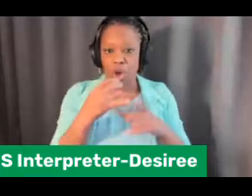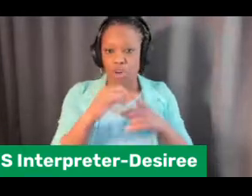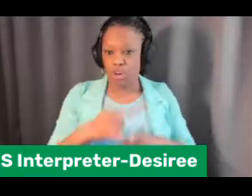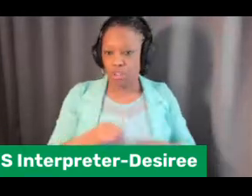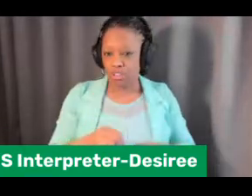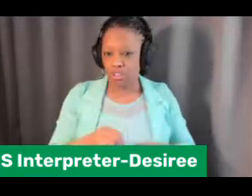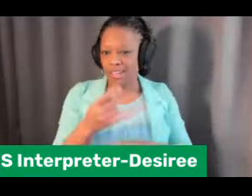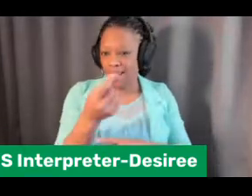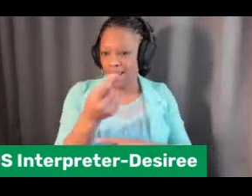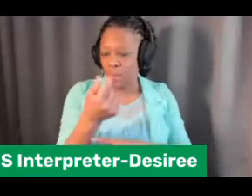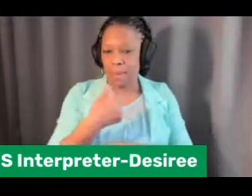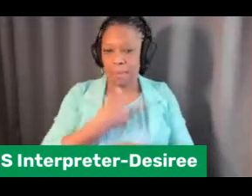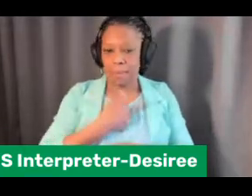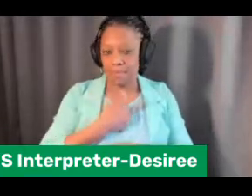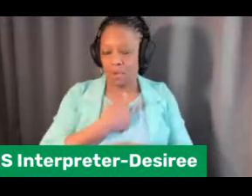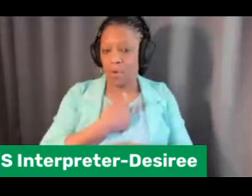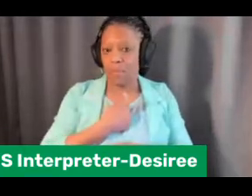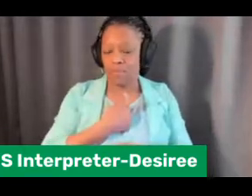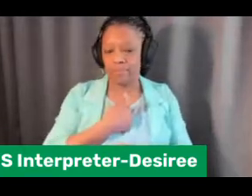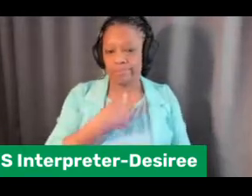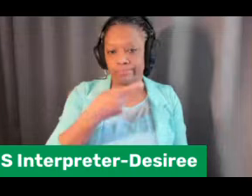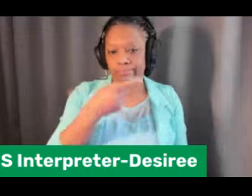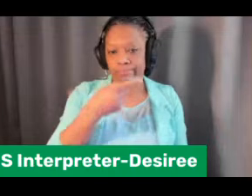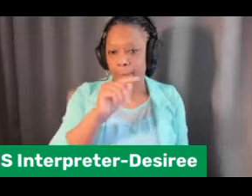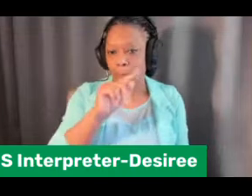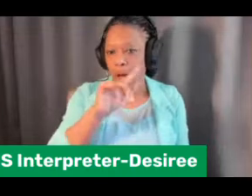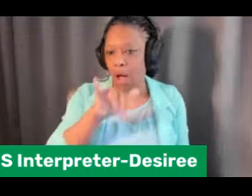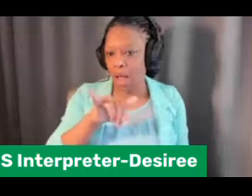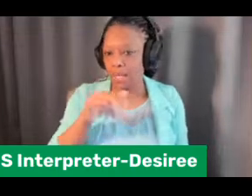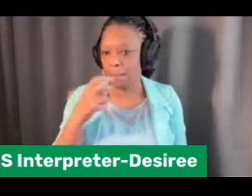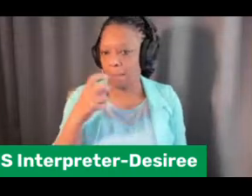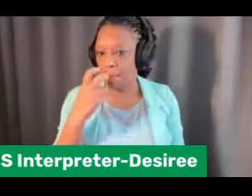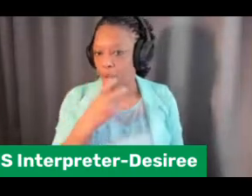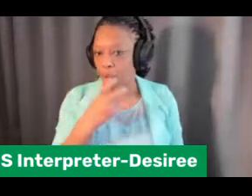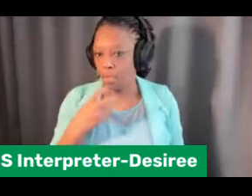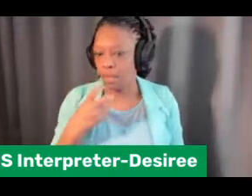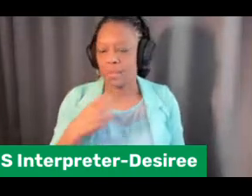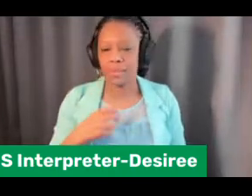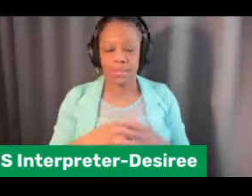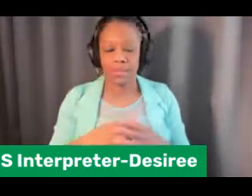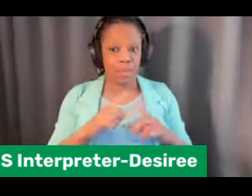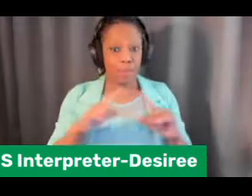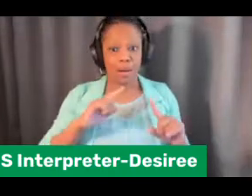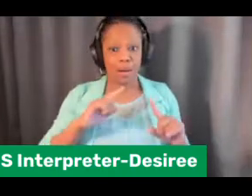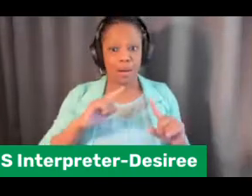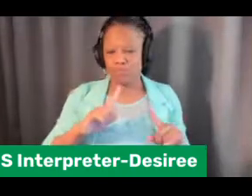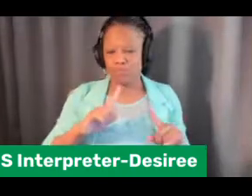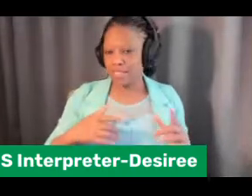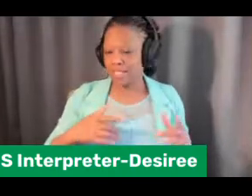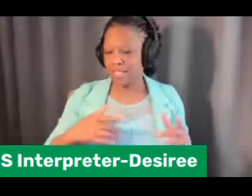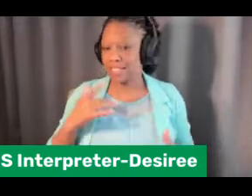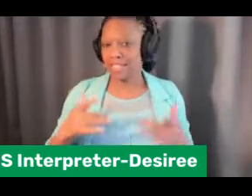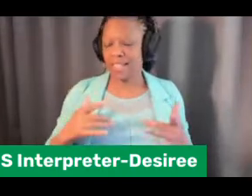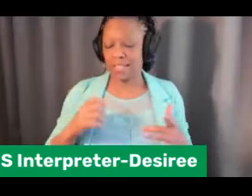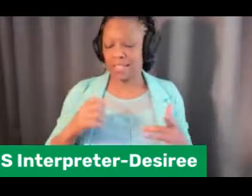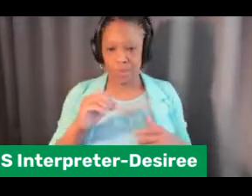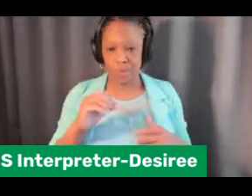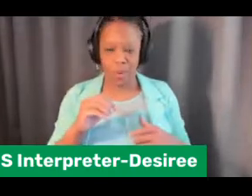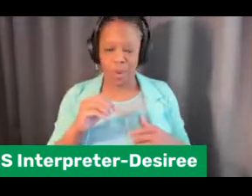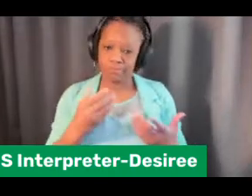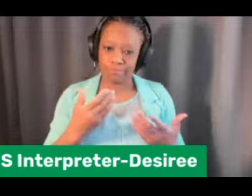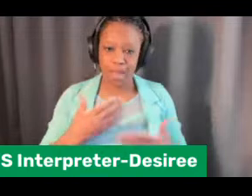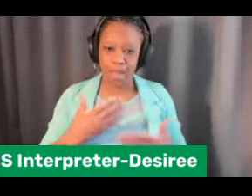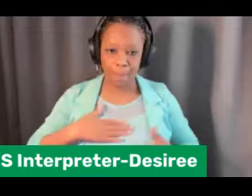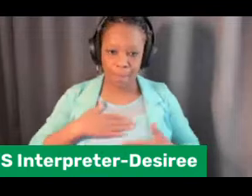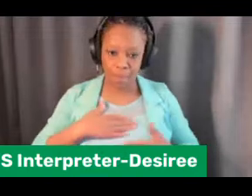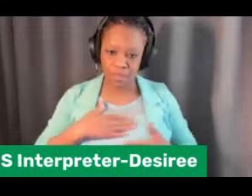a low, but I'm fired up, so it might come out. So I'm sorry ahead of time if that offends anybody. If it does, let